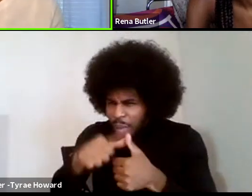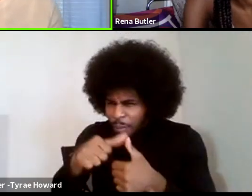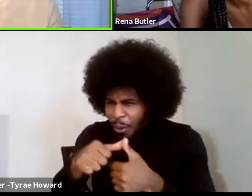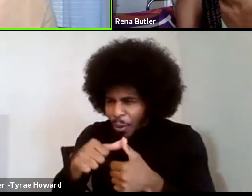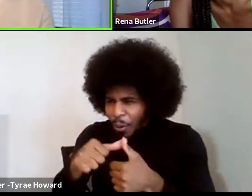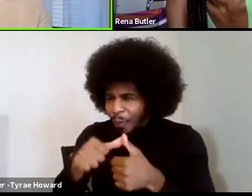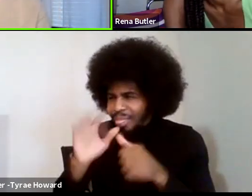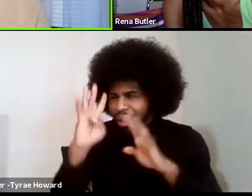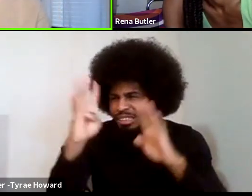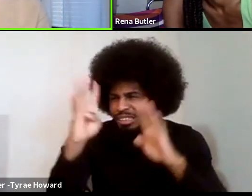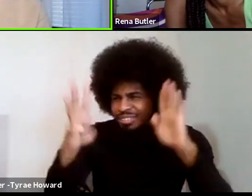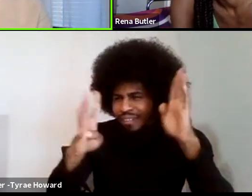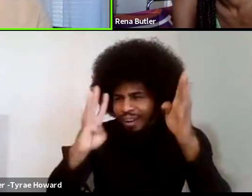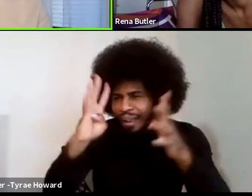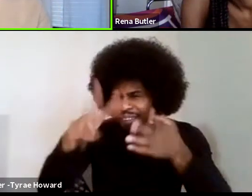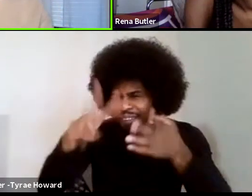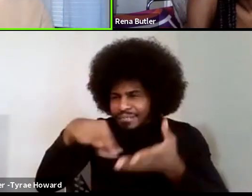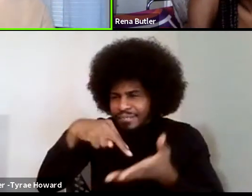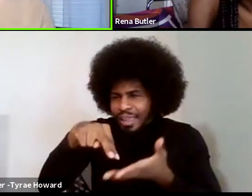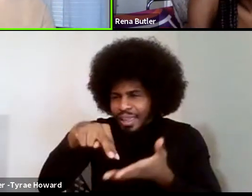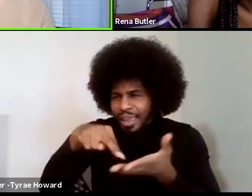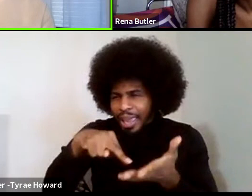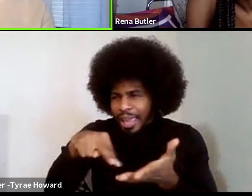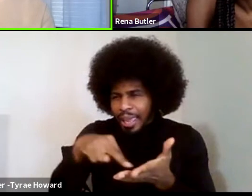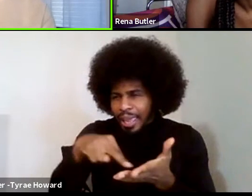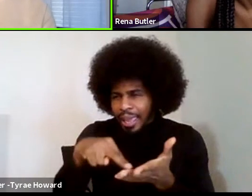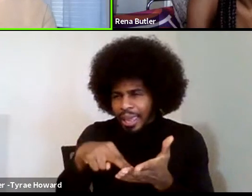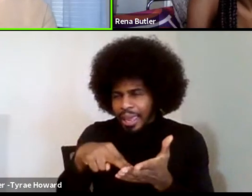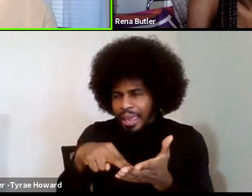say it, happened? Because